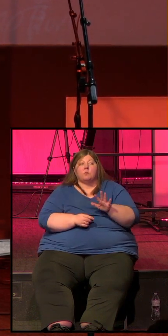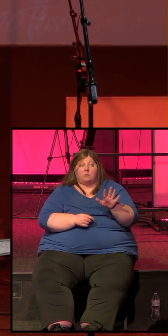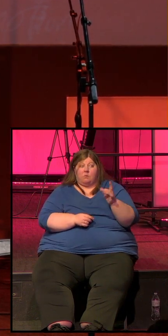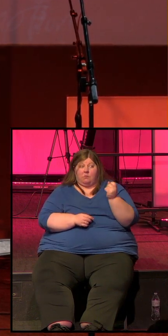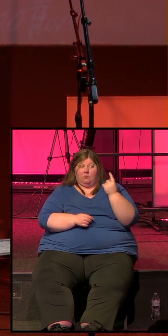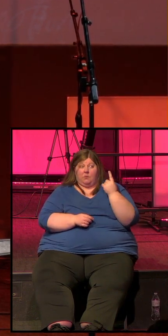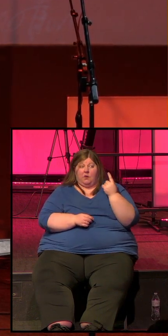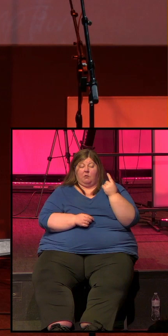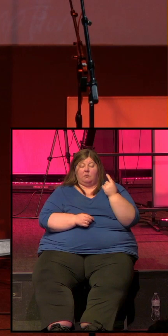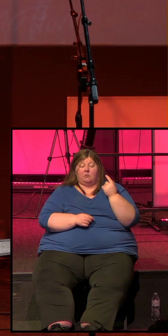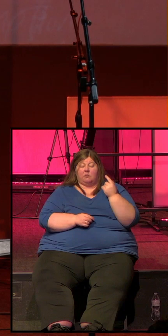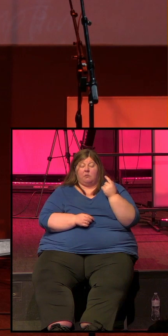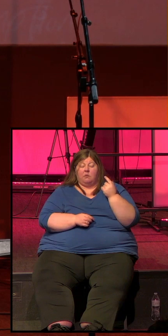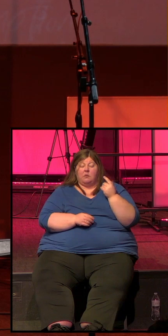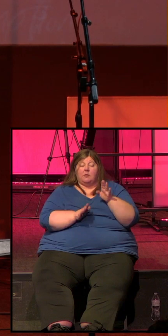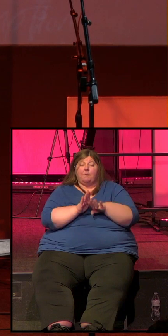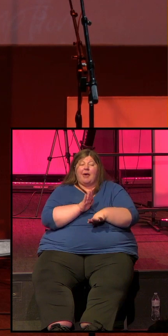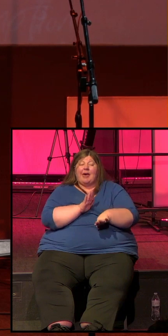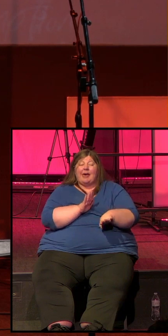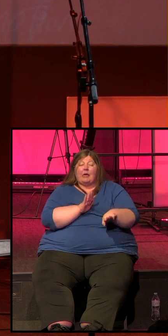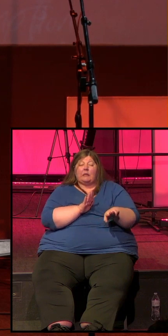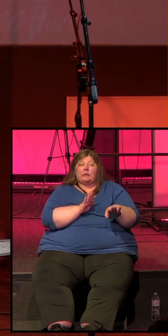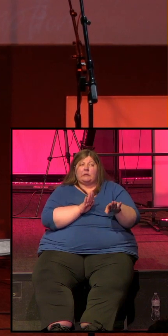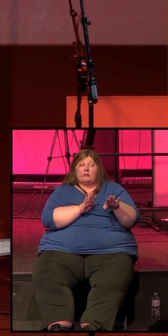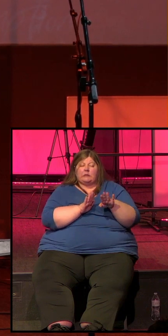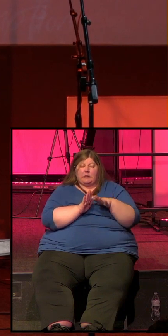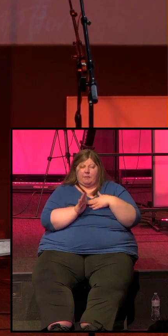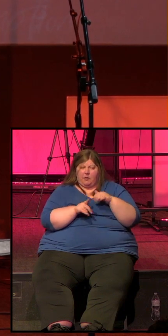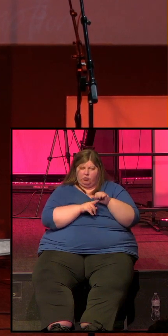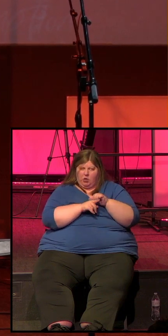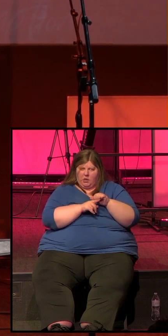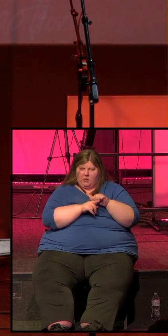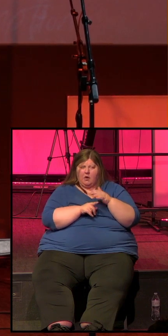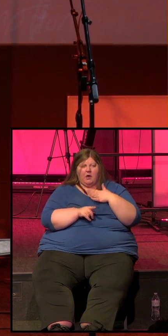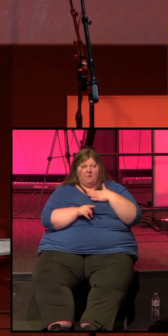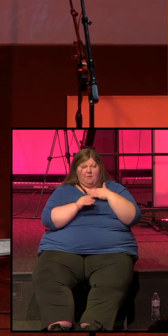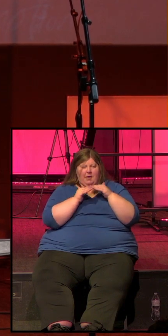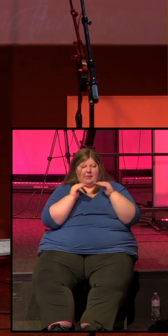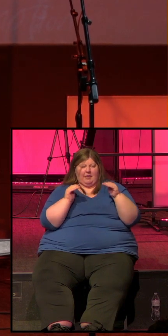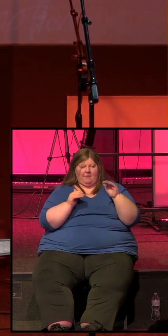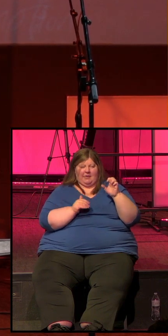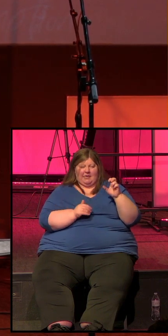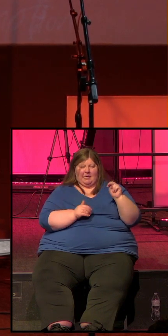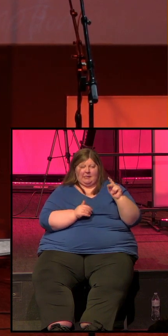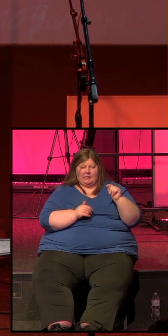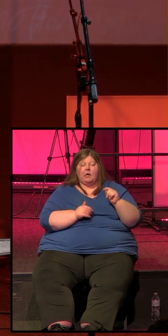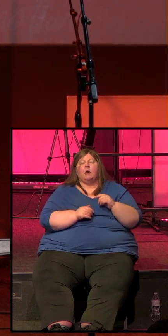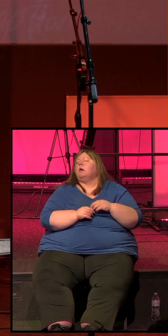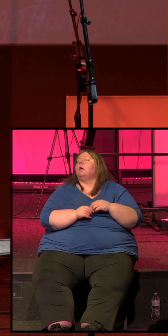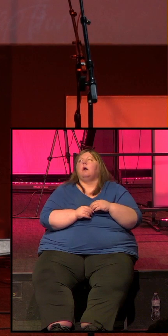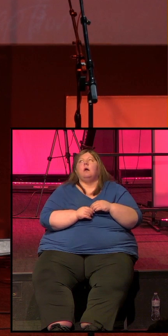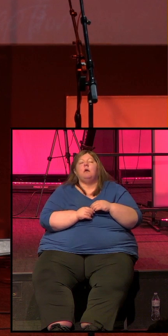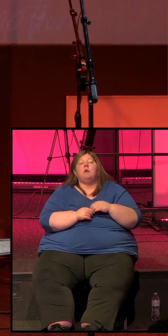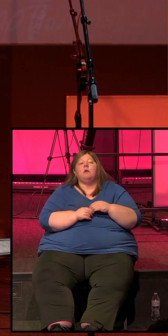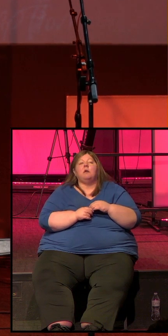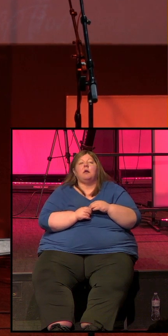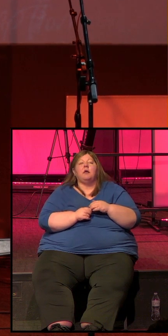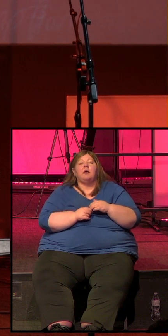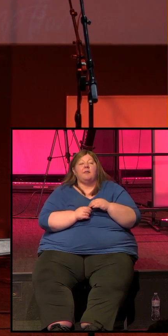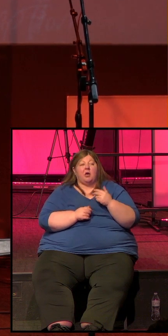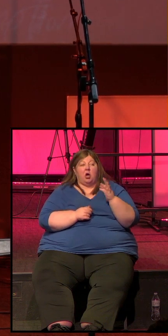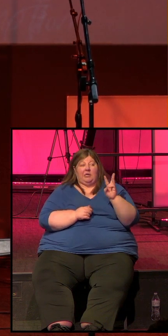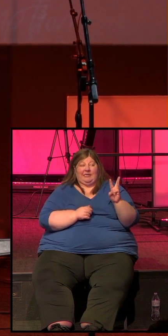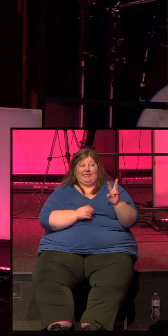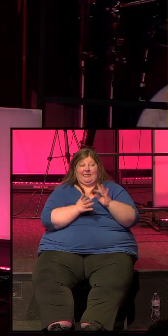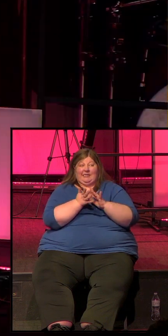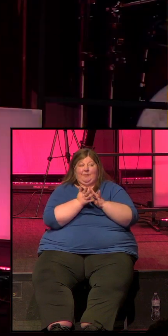how basic my training is. For the level of EMT I am, it's like entry level. There are 6 medications that we are